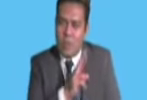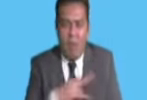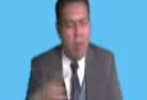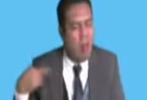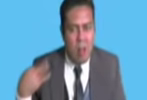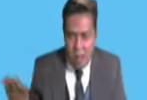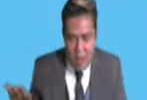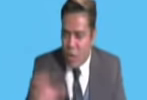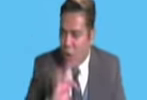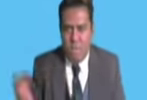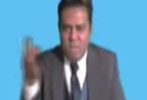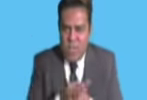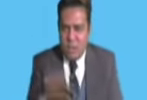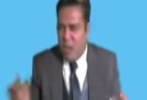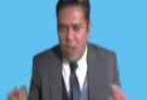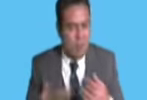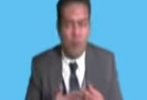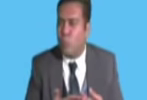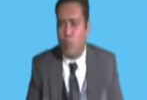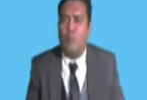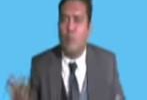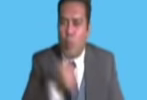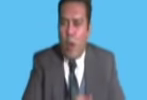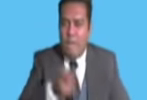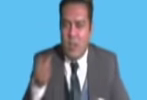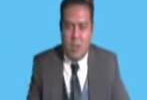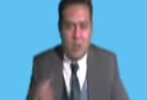and therefore unfit to government.